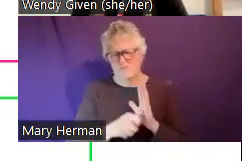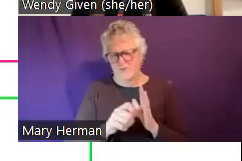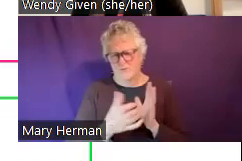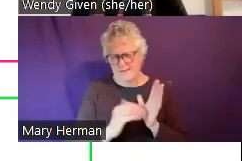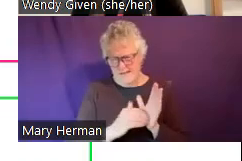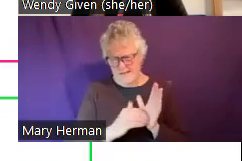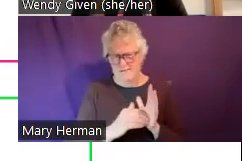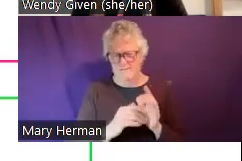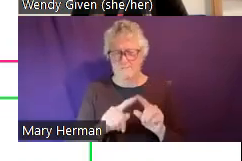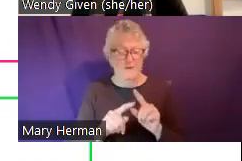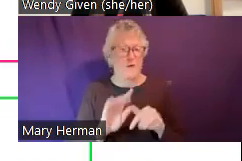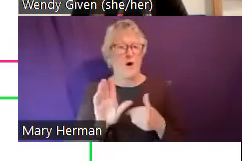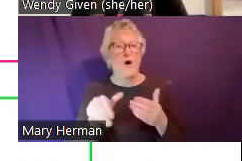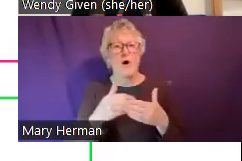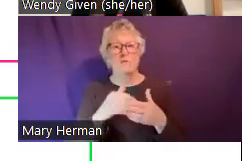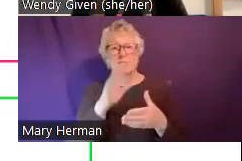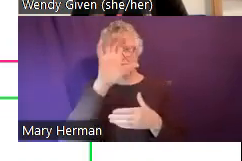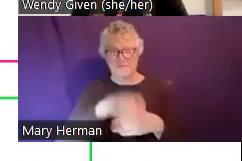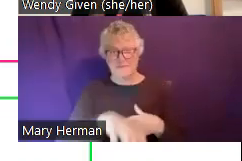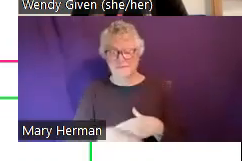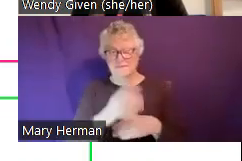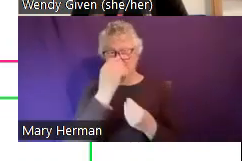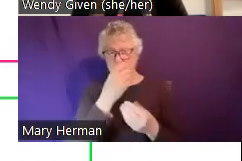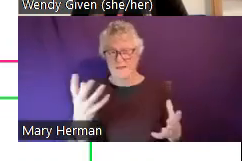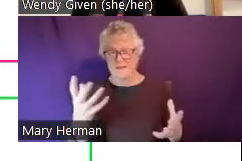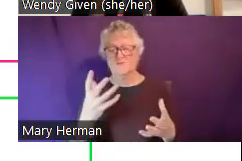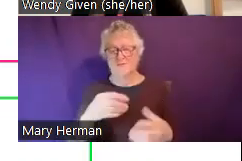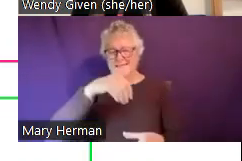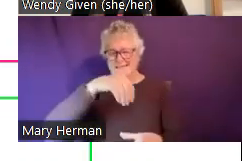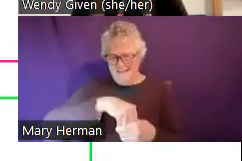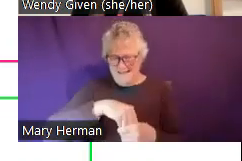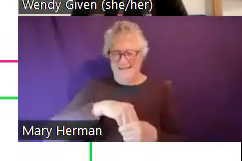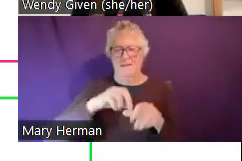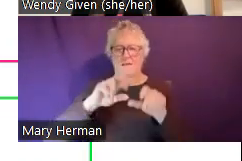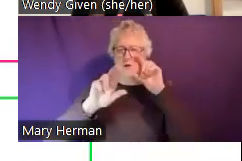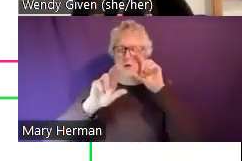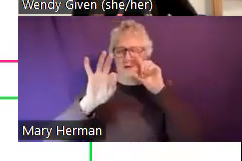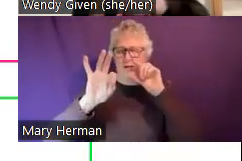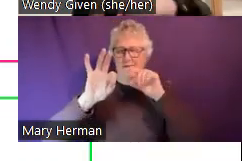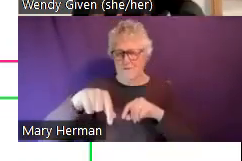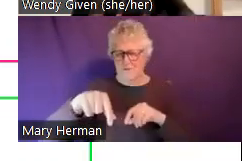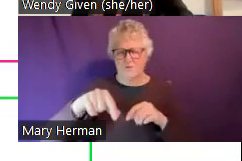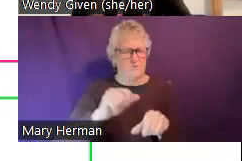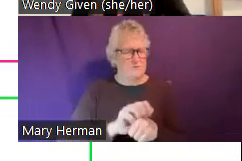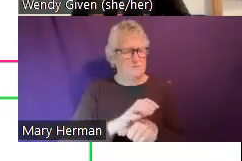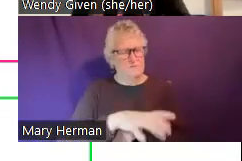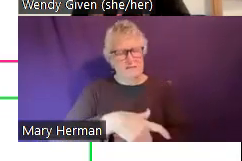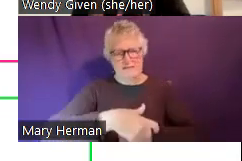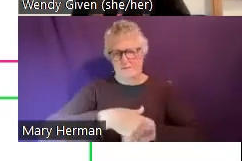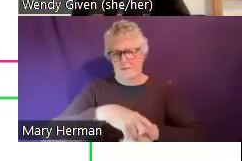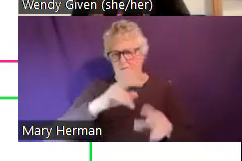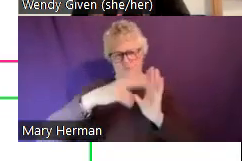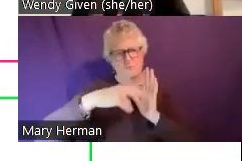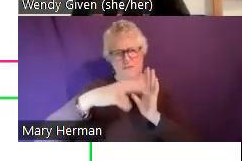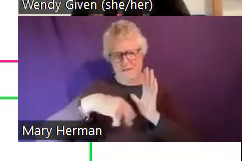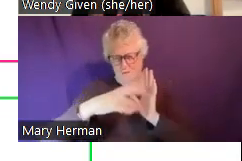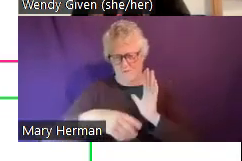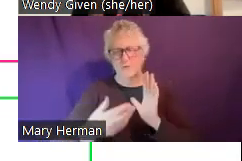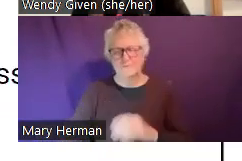is nestled within the RFQ. So plenty of time to sit with it.